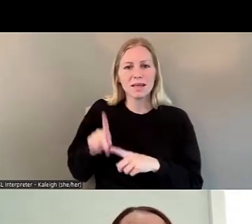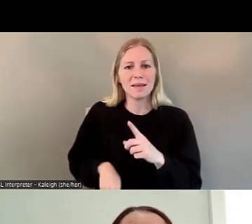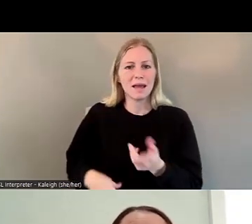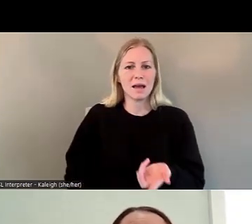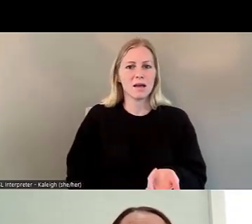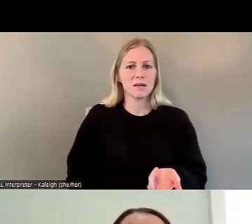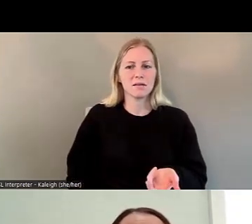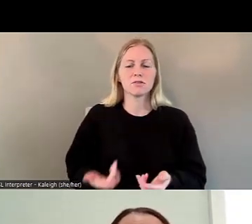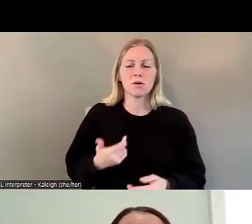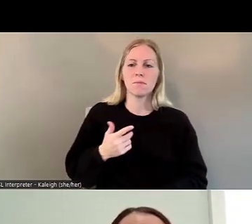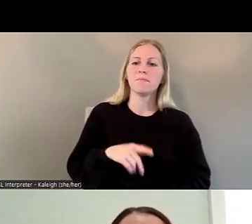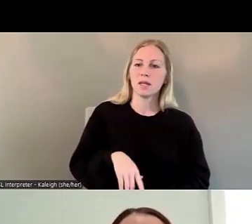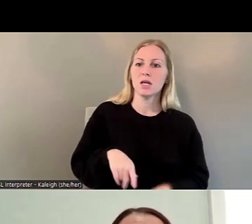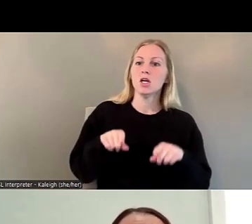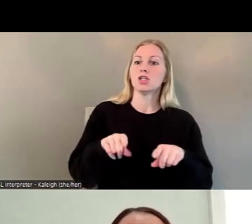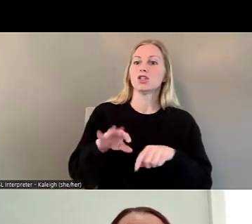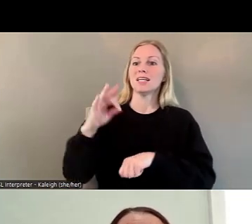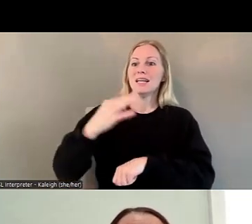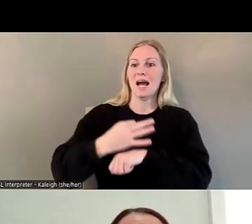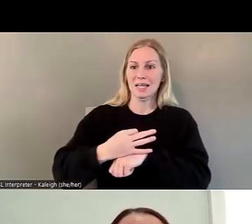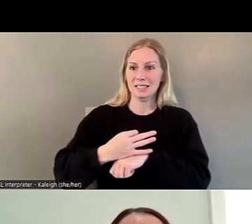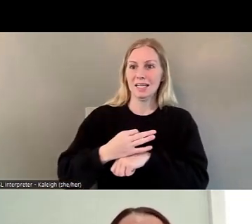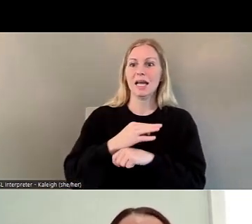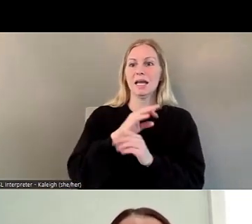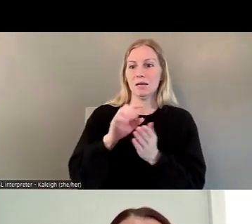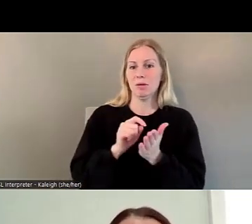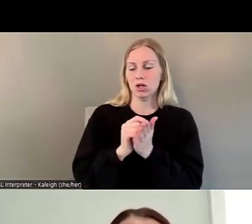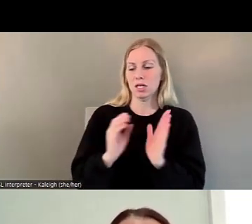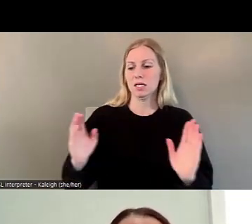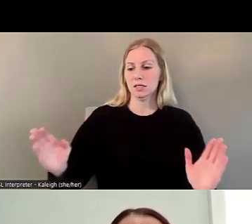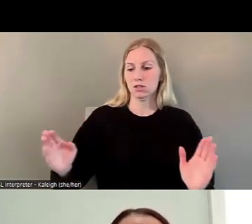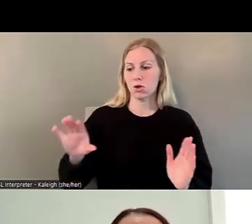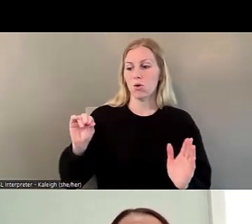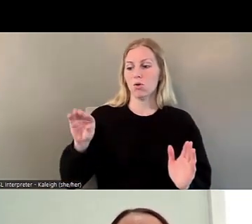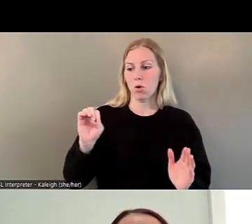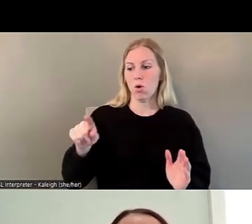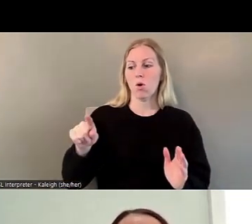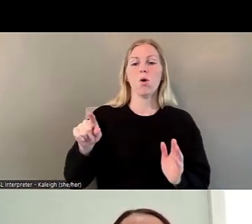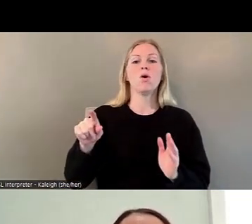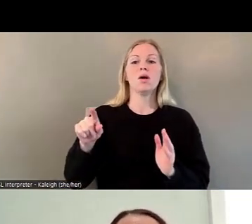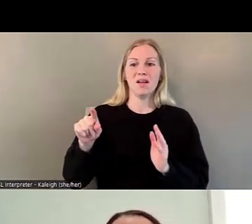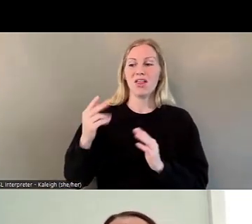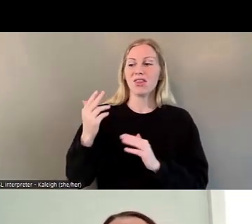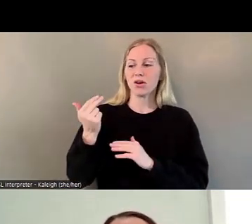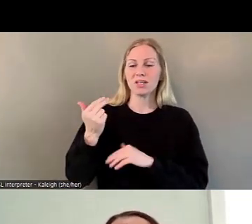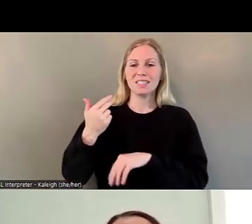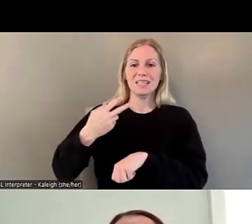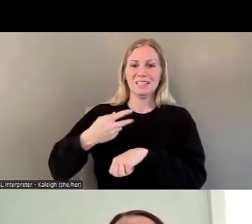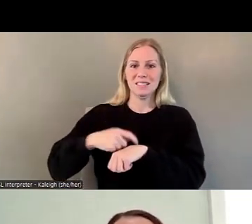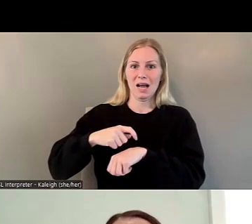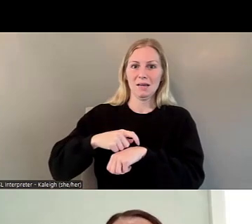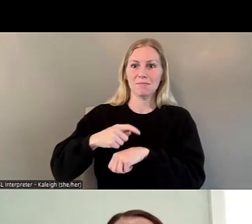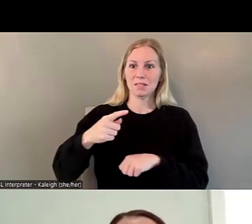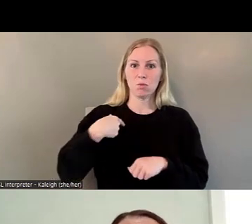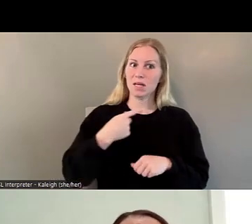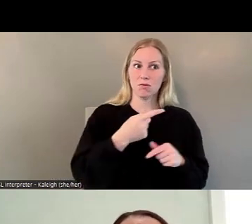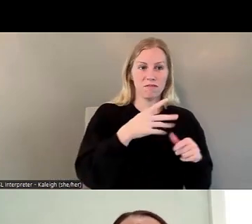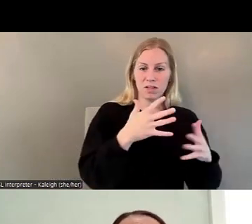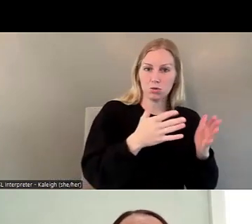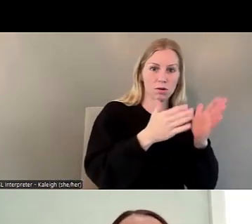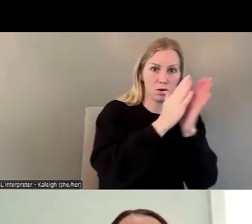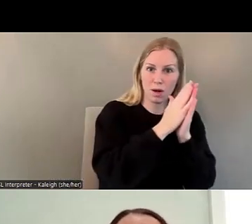9-day period, Cole was restrained or forced into a timeout room 13 times, despite our request to not be put in the timeout